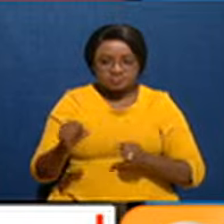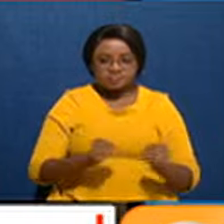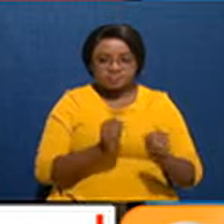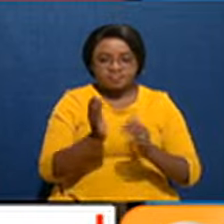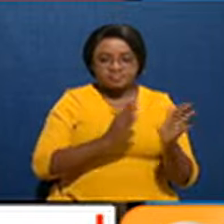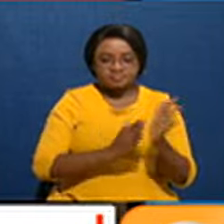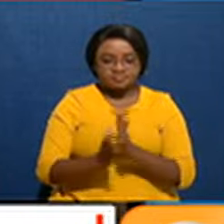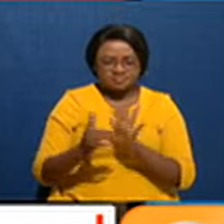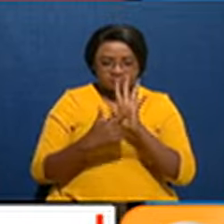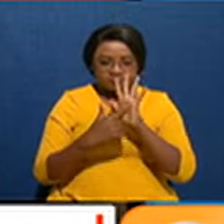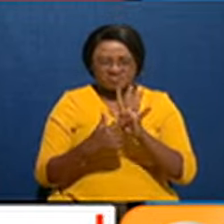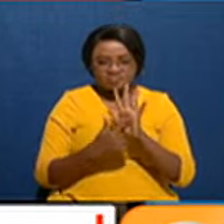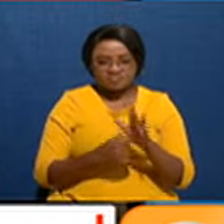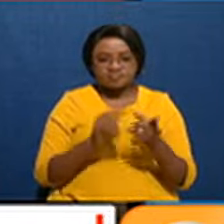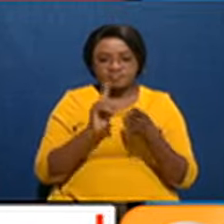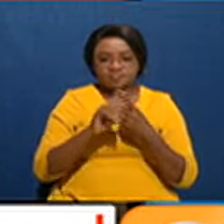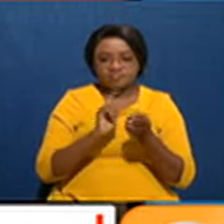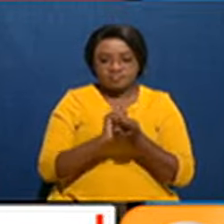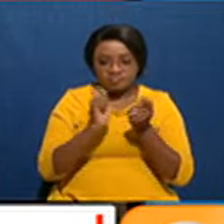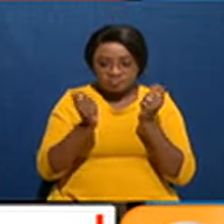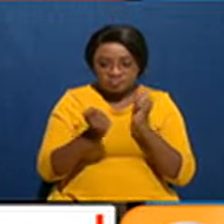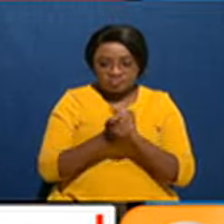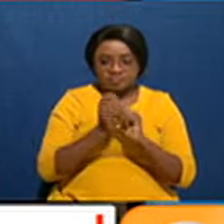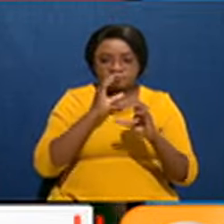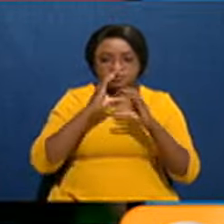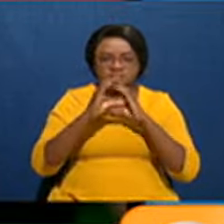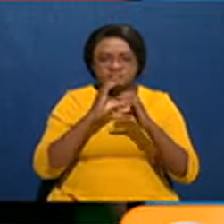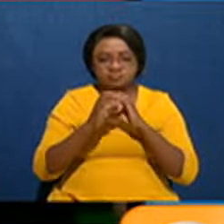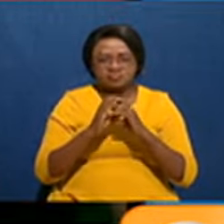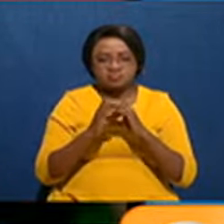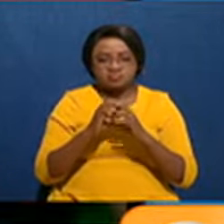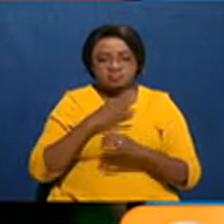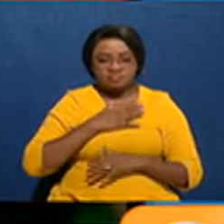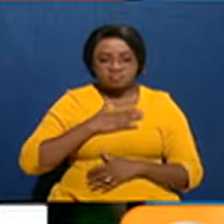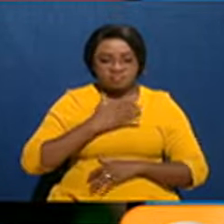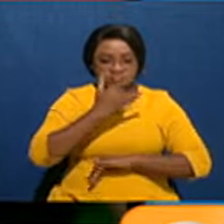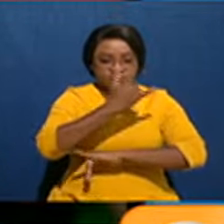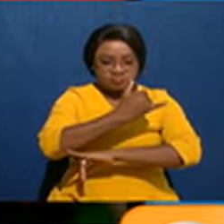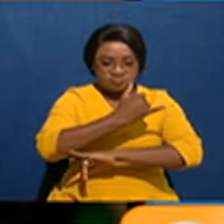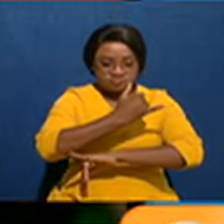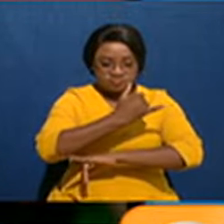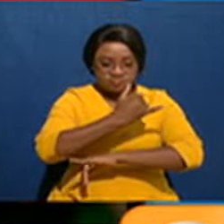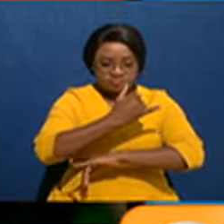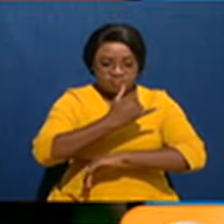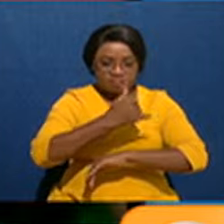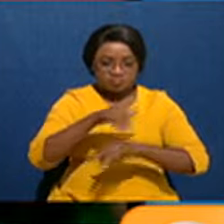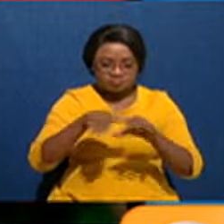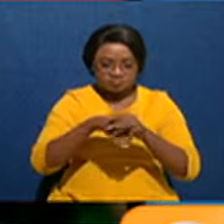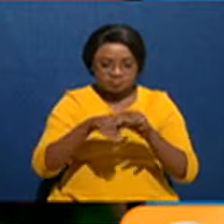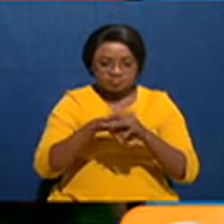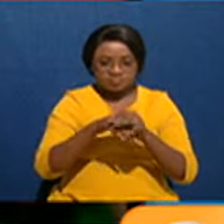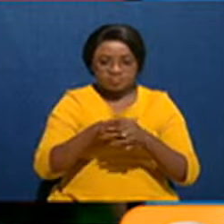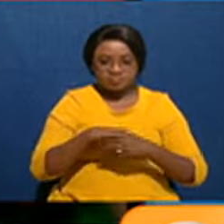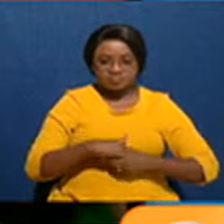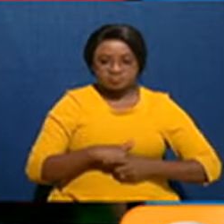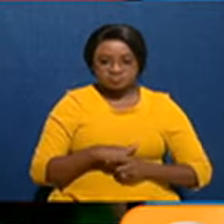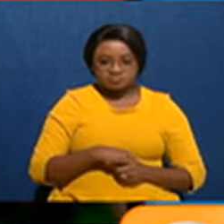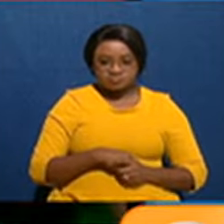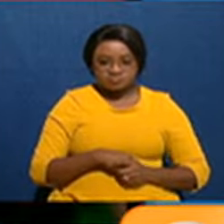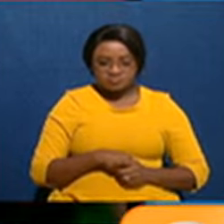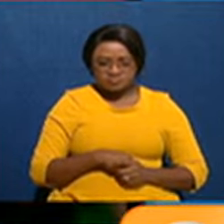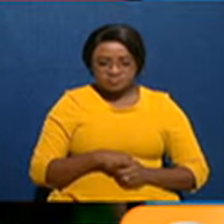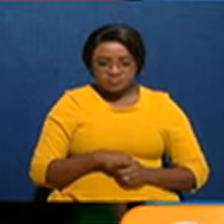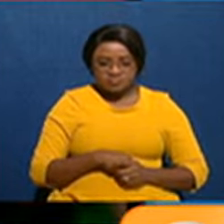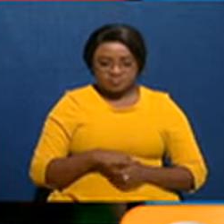for transformation of communication to our members for the last 2 years that I've served as a Honorary Secretary. I have been responsible